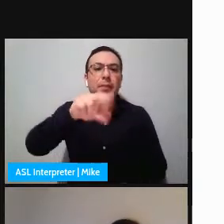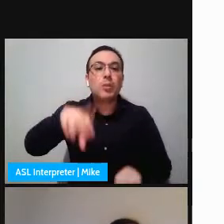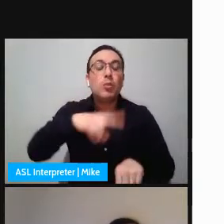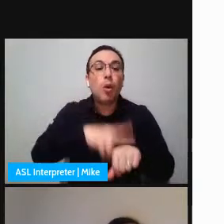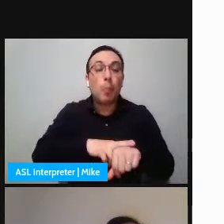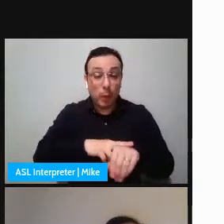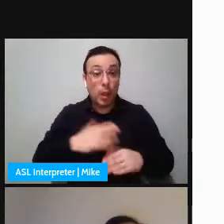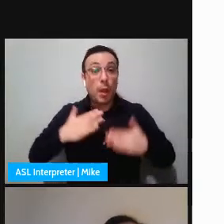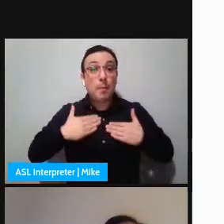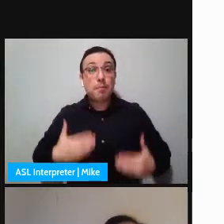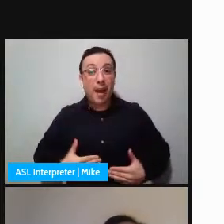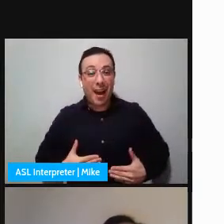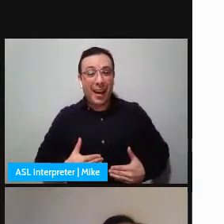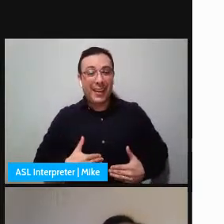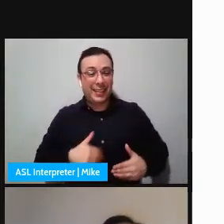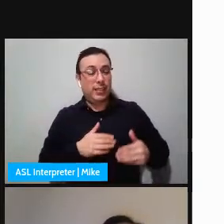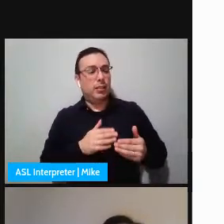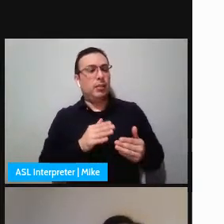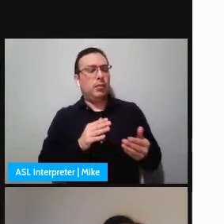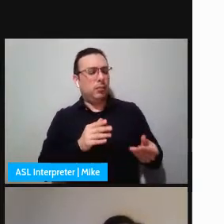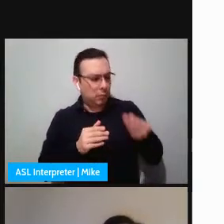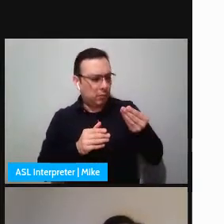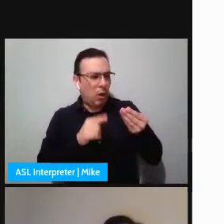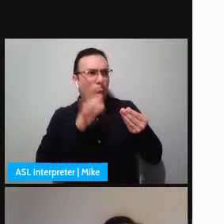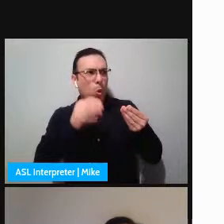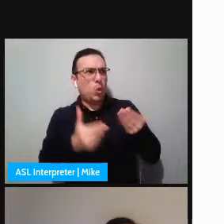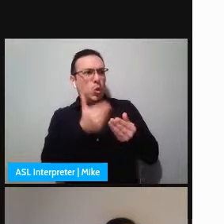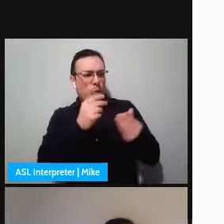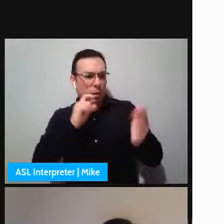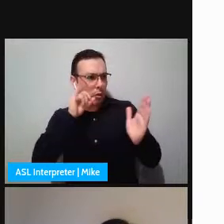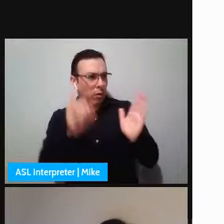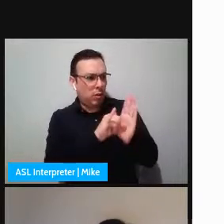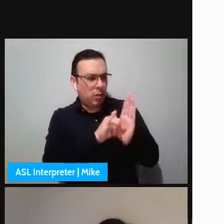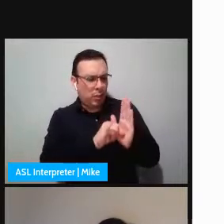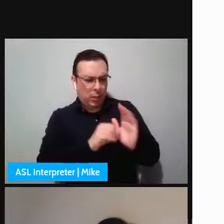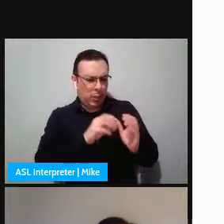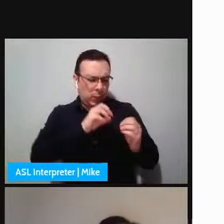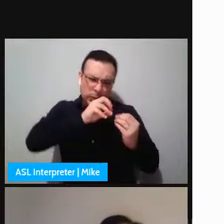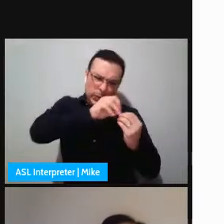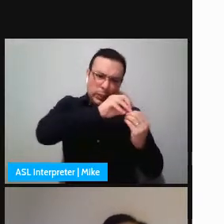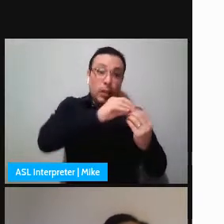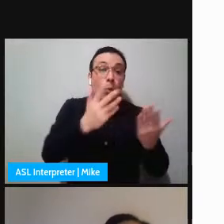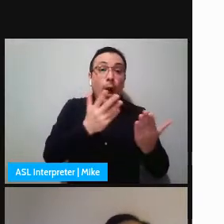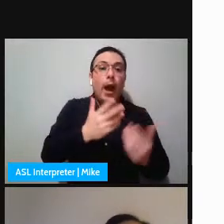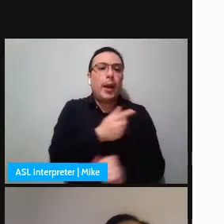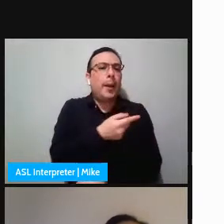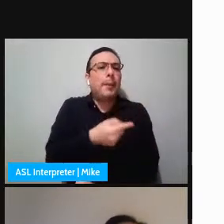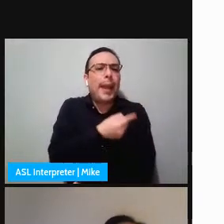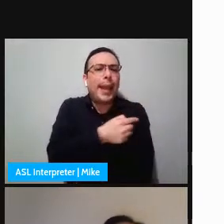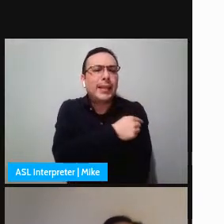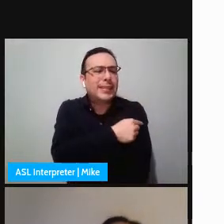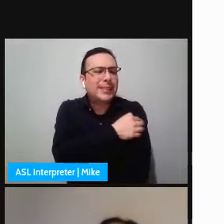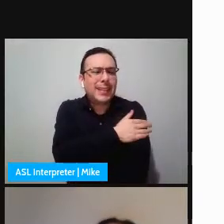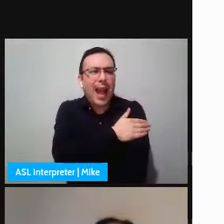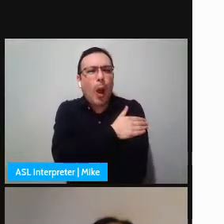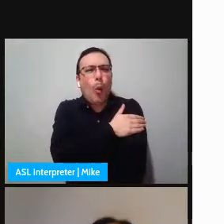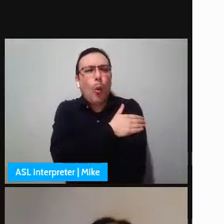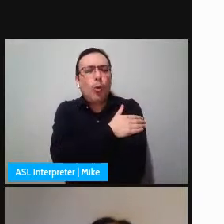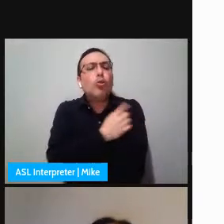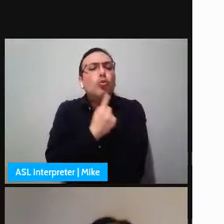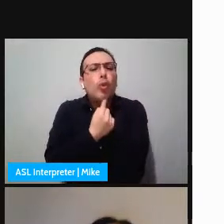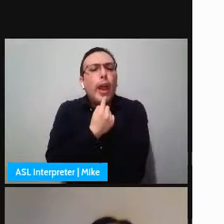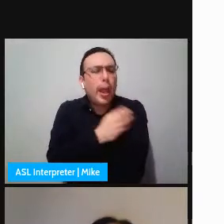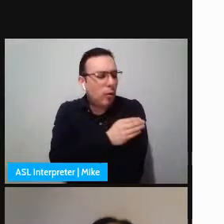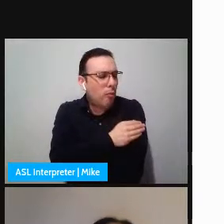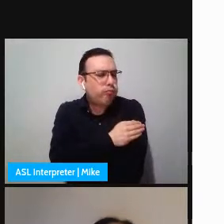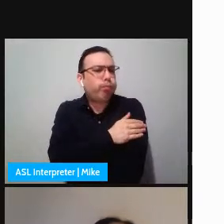response. Things that are common are pain at the injection site, some redness and swelling there. Other things that are common with